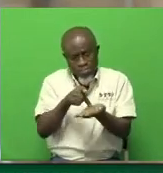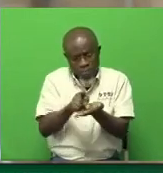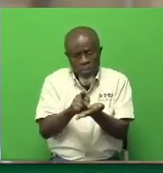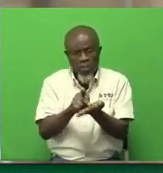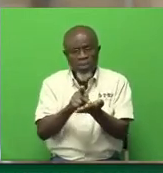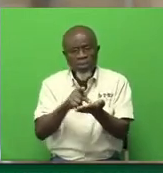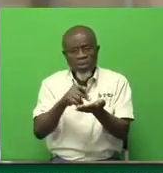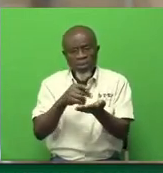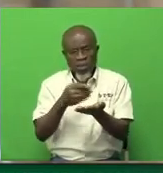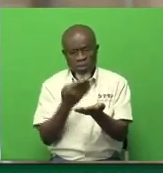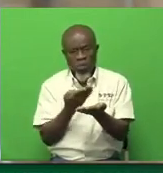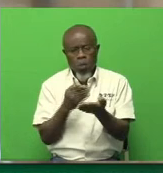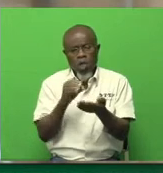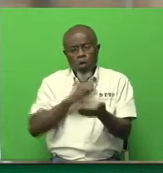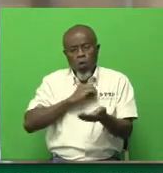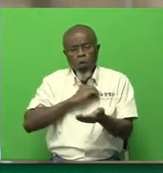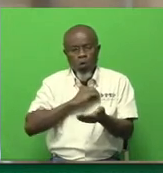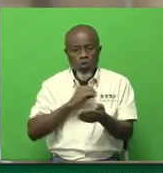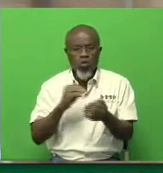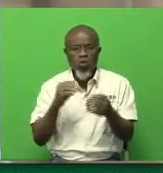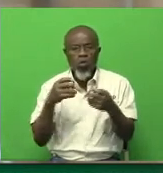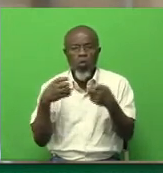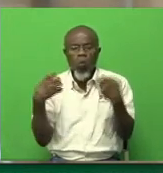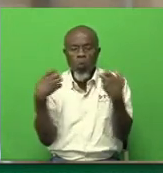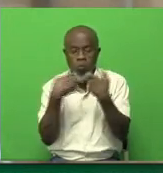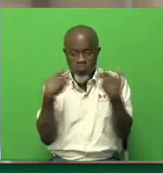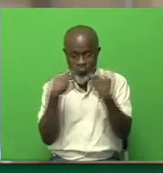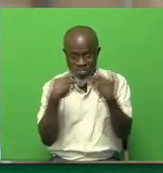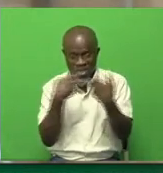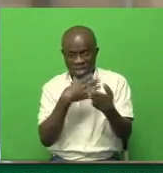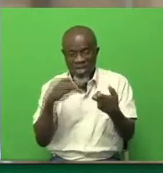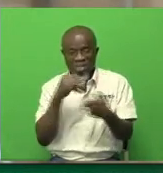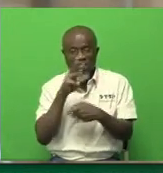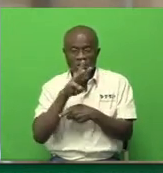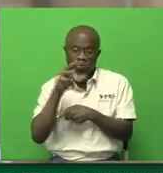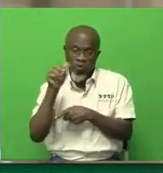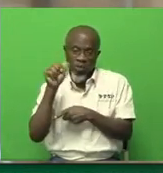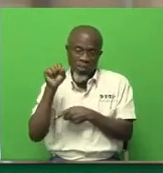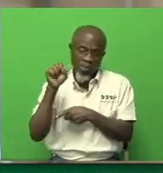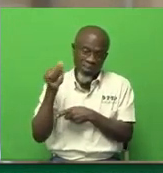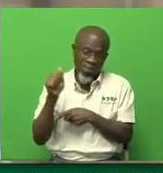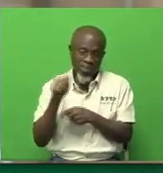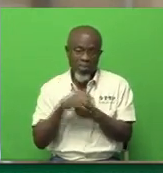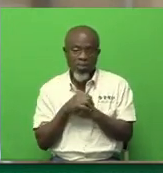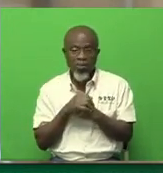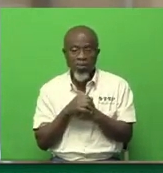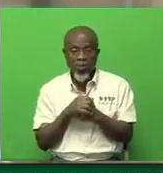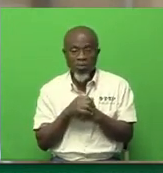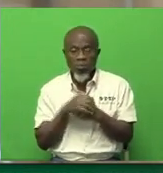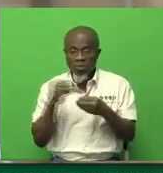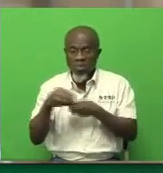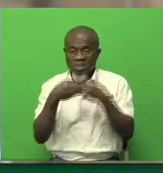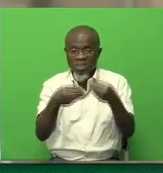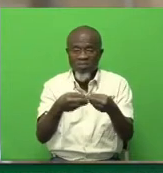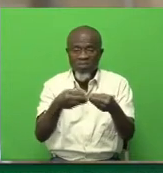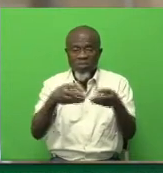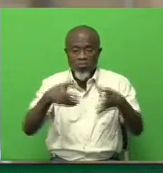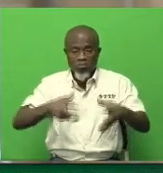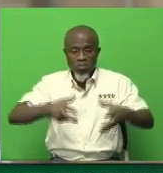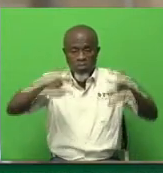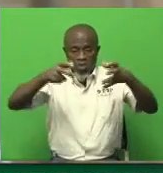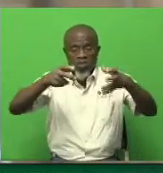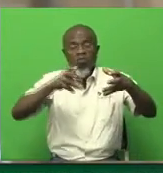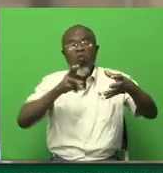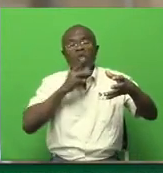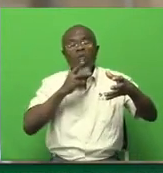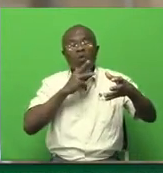bills 13 000 citizens hundreds of citizens benefit from our water tank assistance program where we protect we